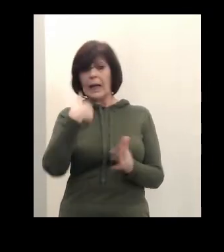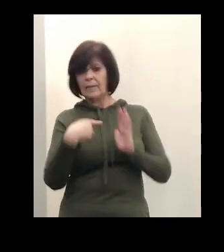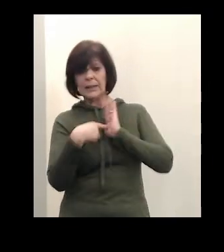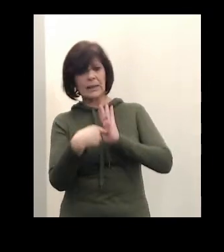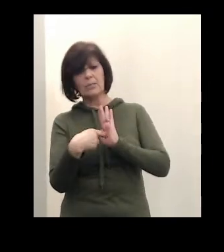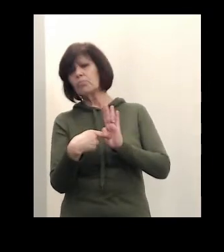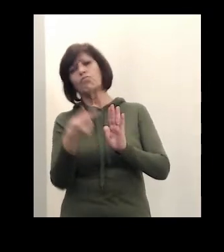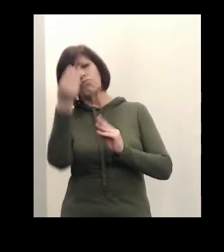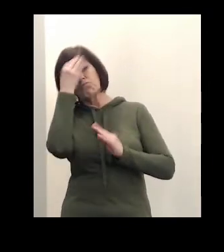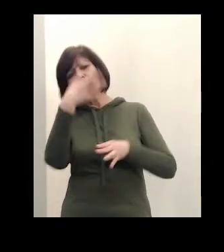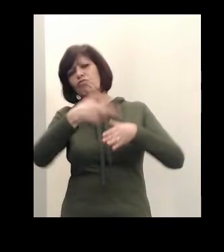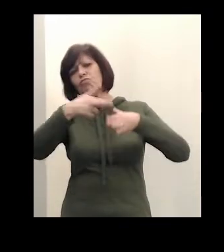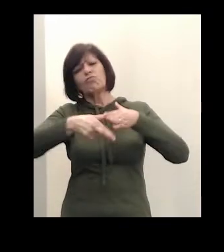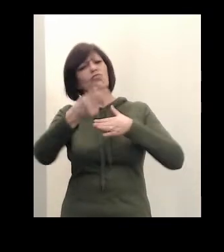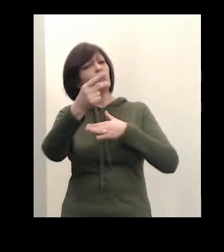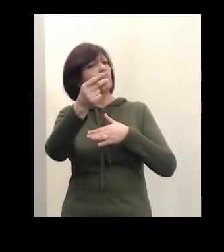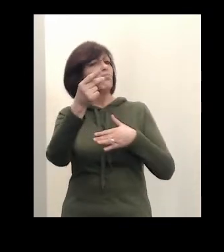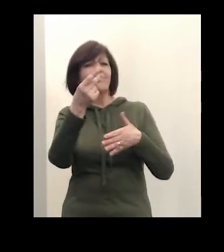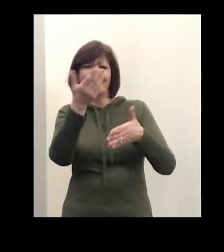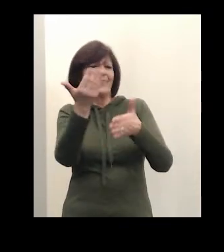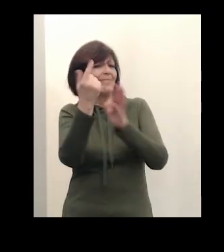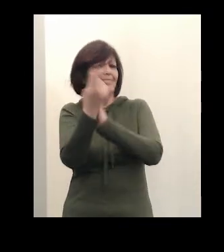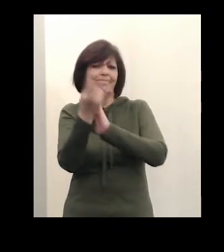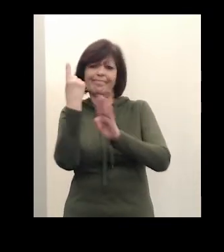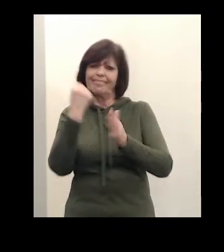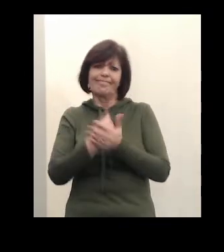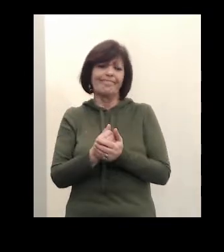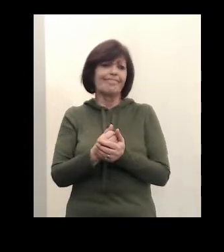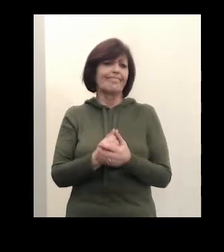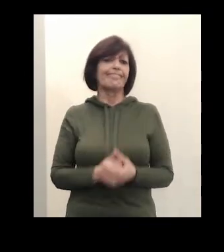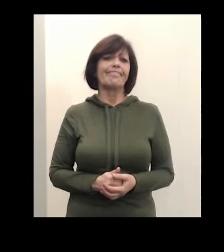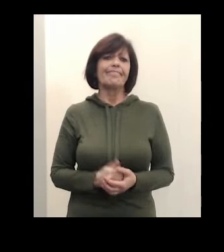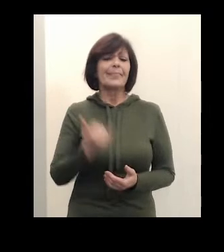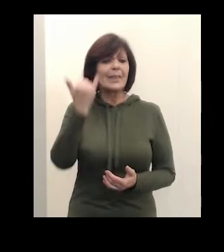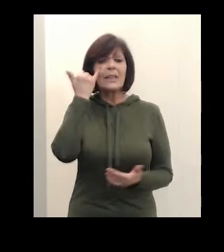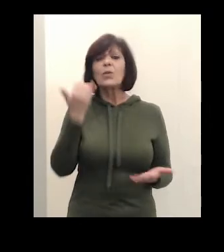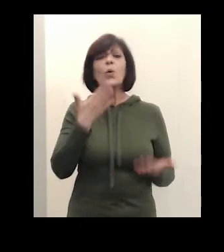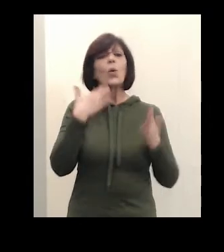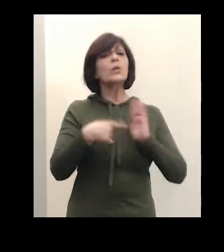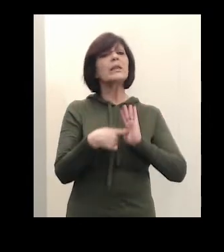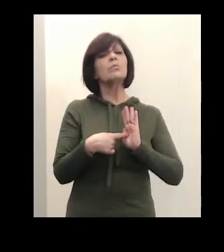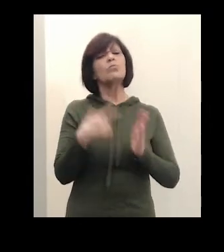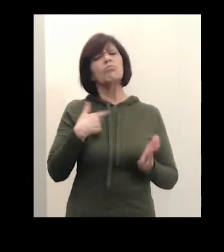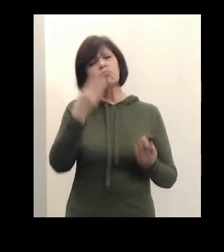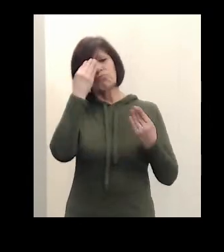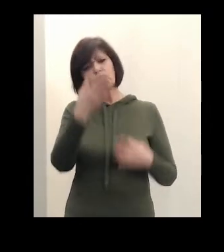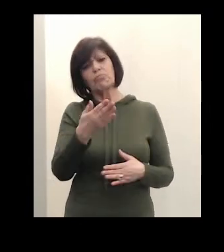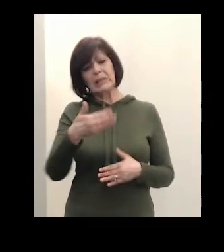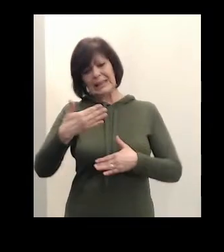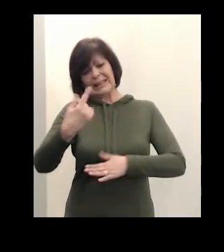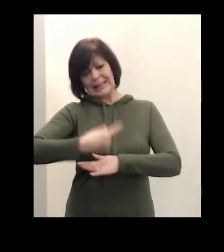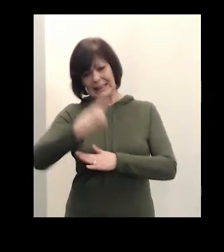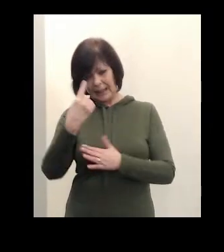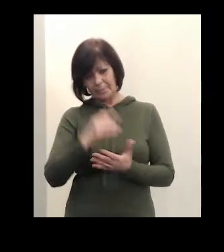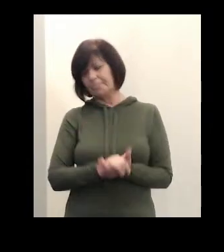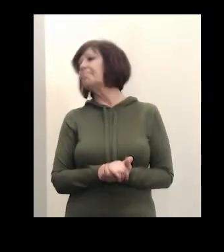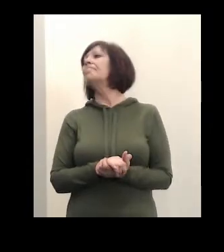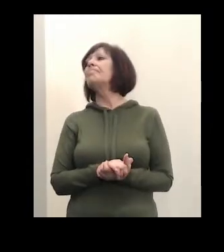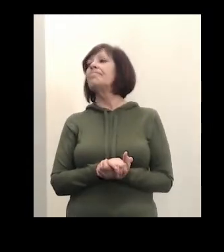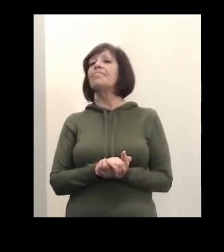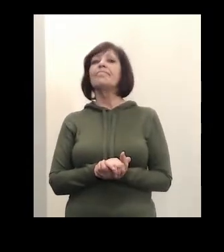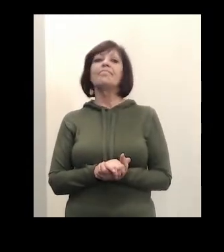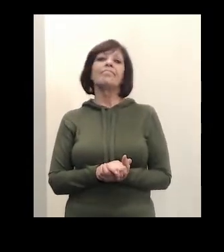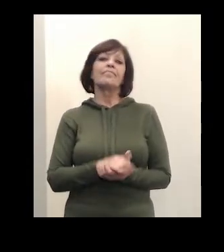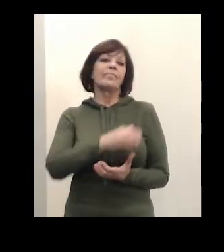not symptomatic, you'll probably get your results on Thursday, because today, of course, is Tuesday. The clinic will be held